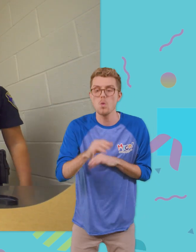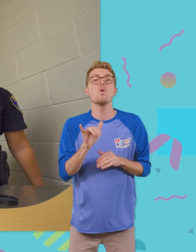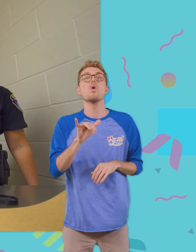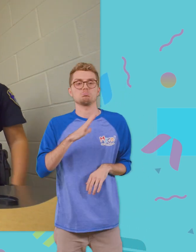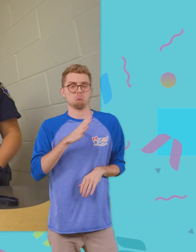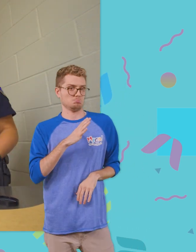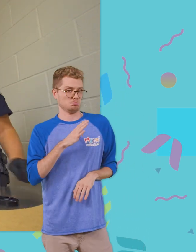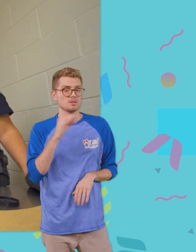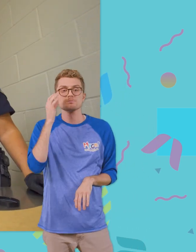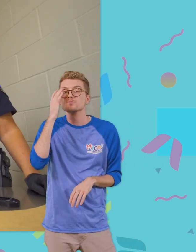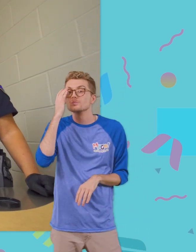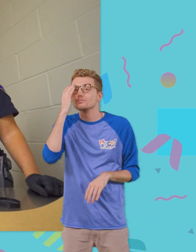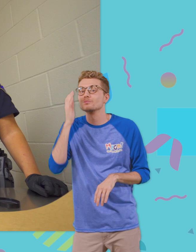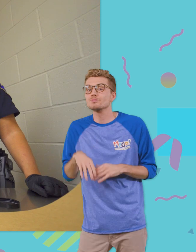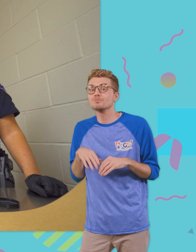Okay.